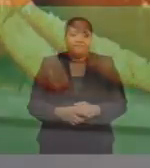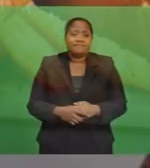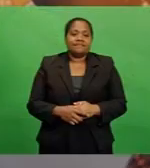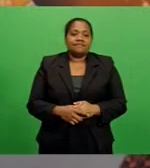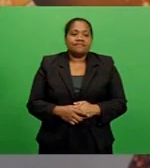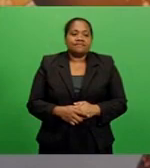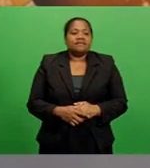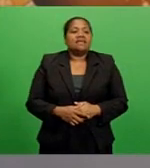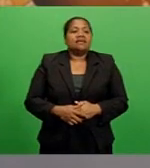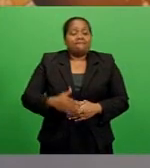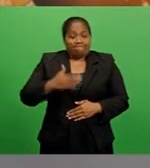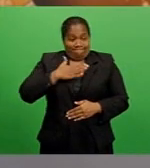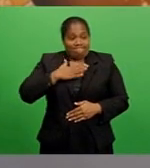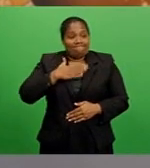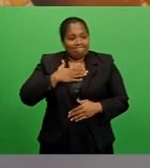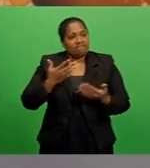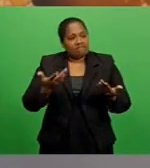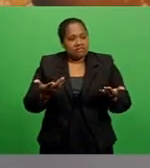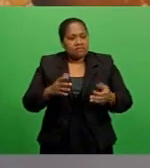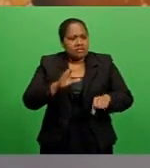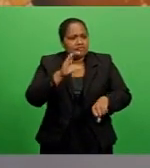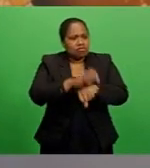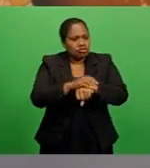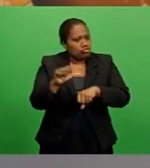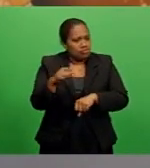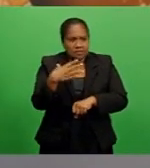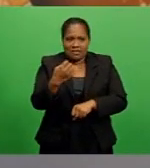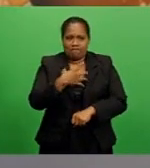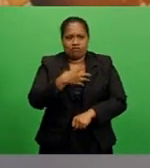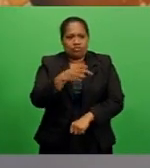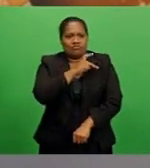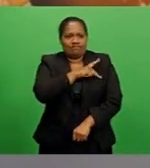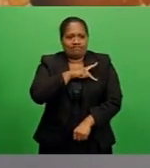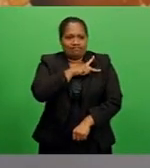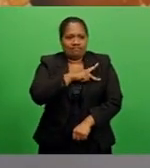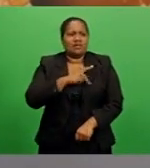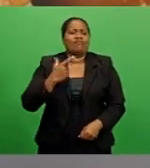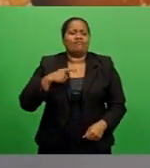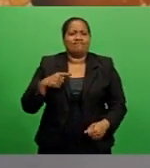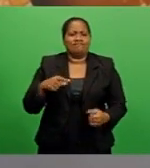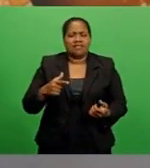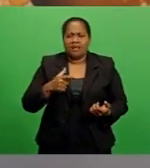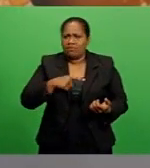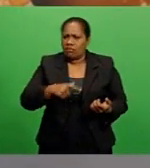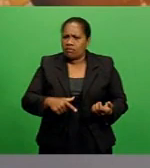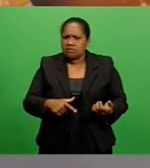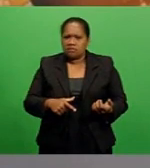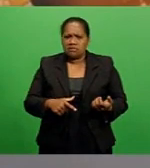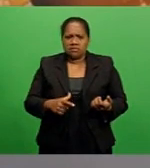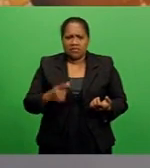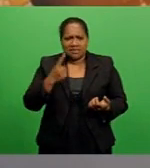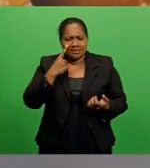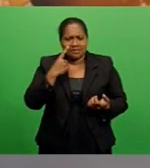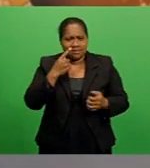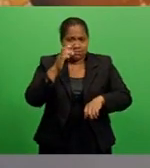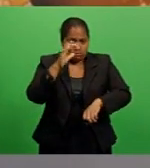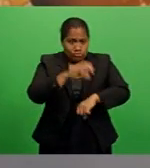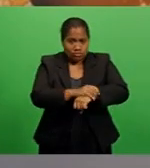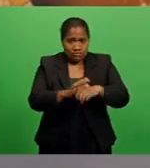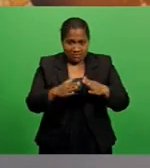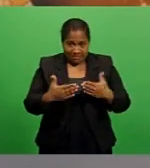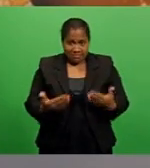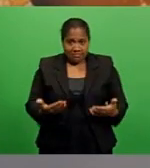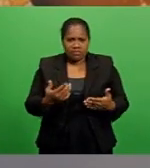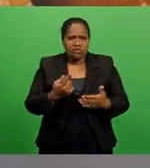From my point of view, police force should have more professionals, because while seeing police force now, it's not